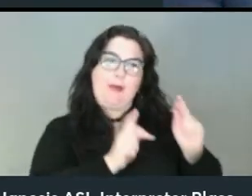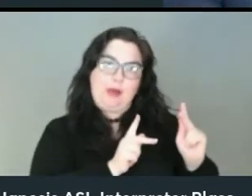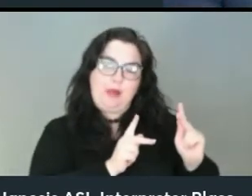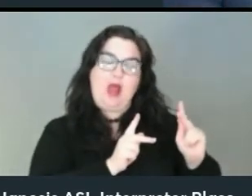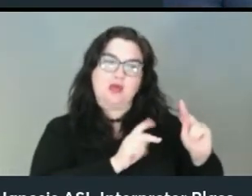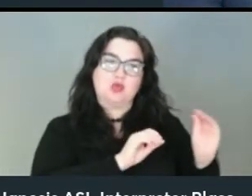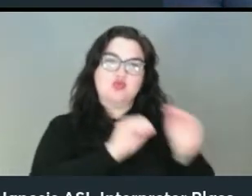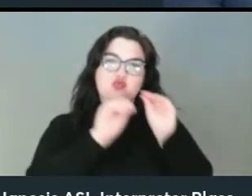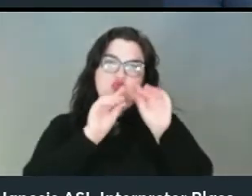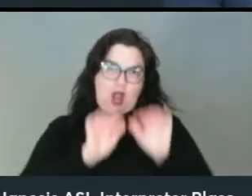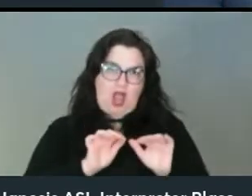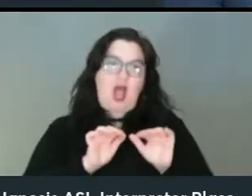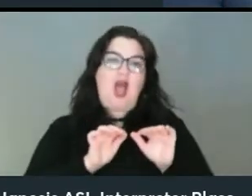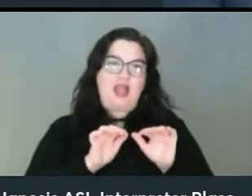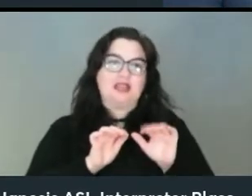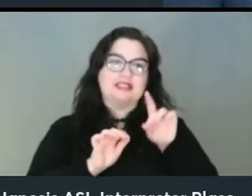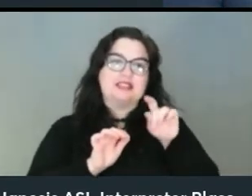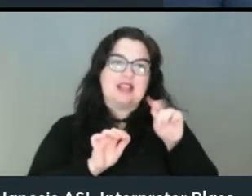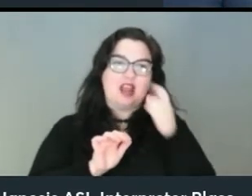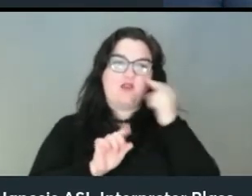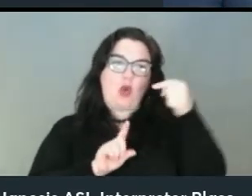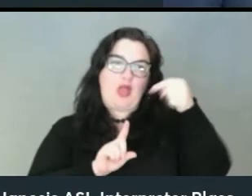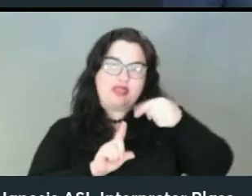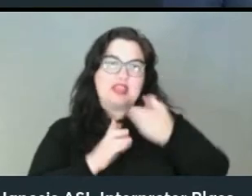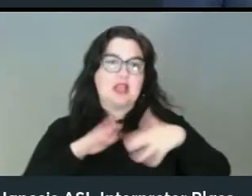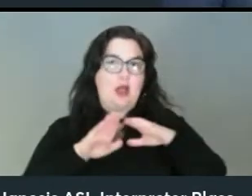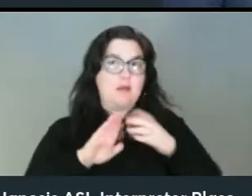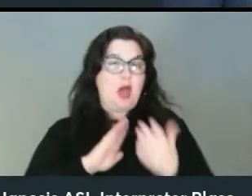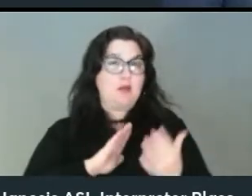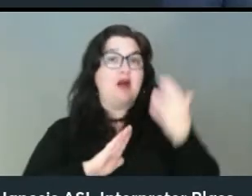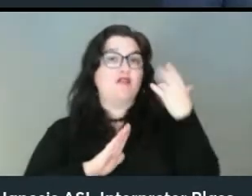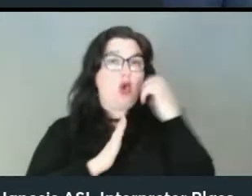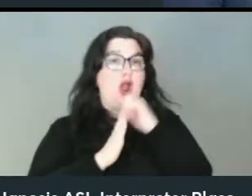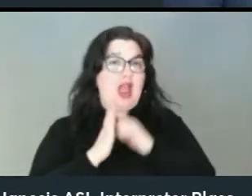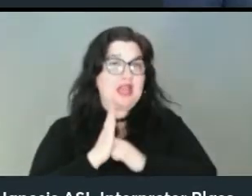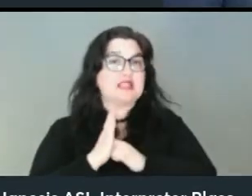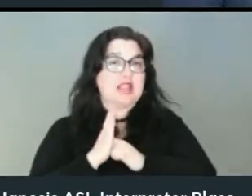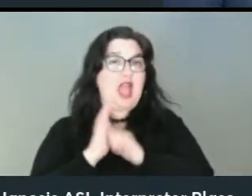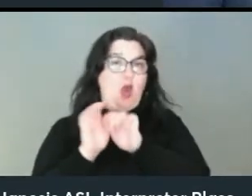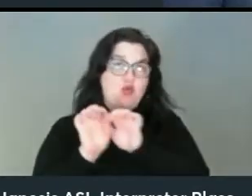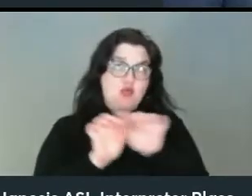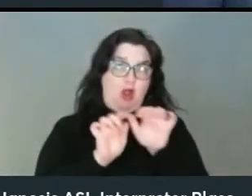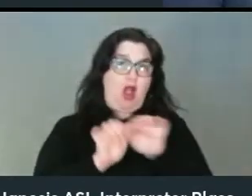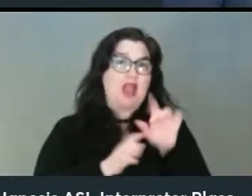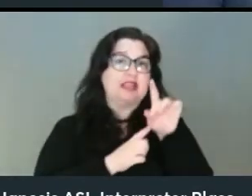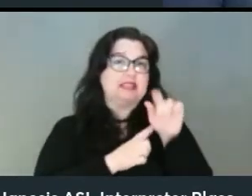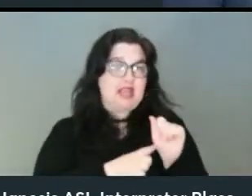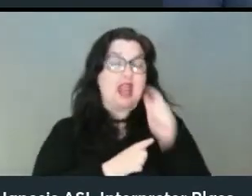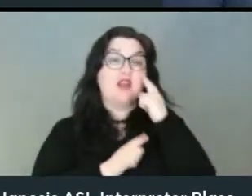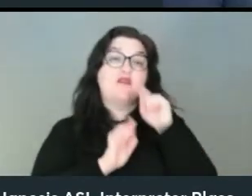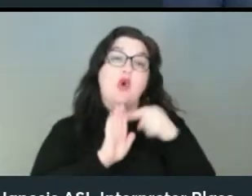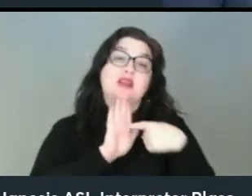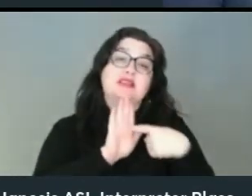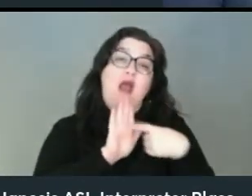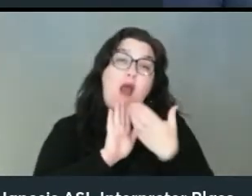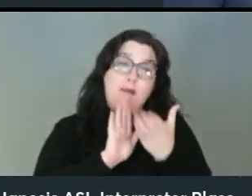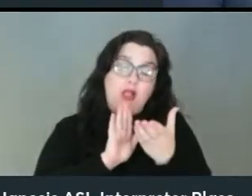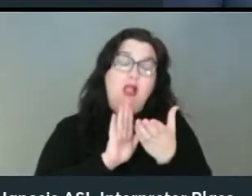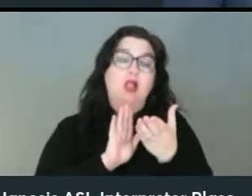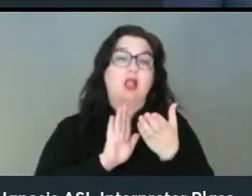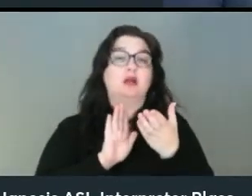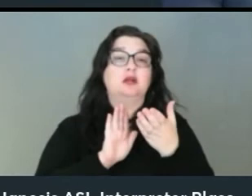while, and indeed this account did write some data into the bucket. For example, if I go and I look at one of these